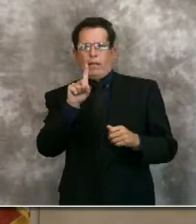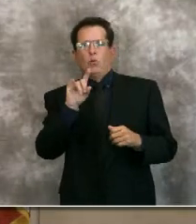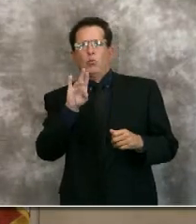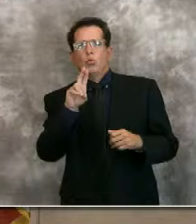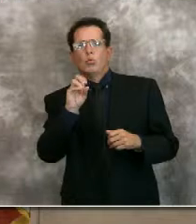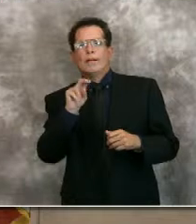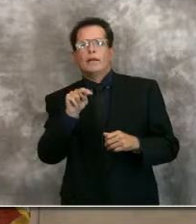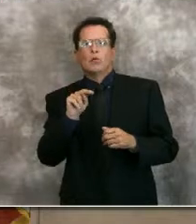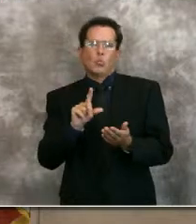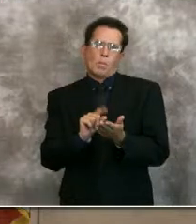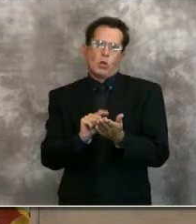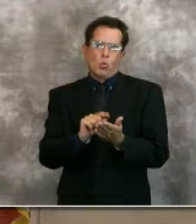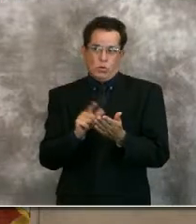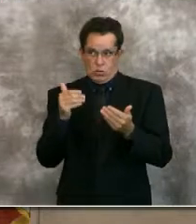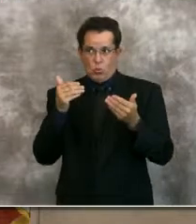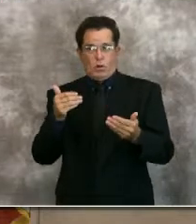ahead.